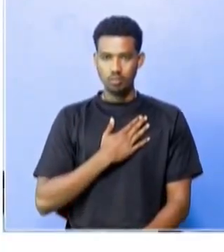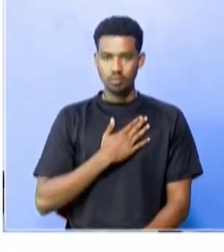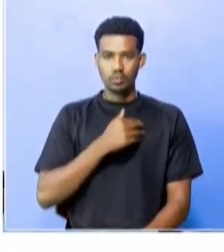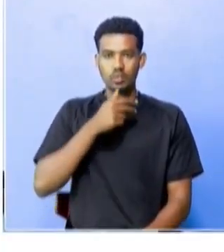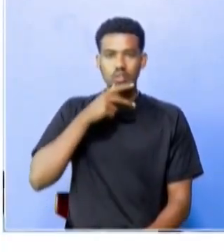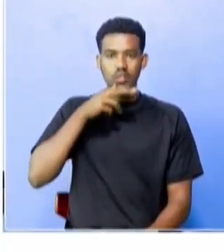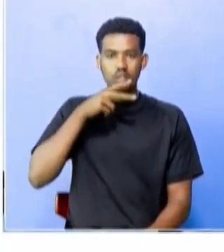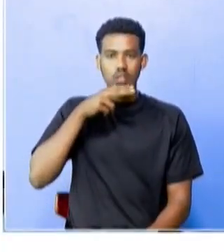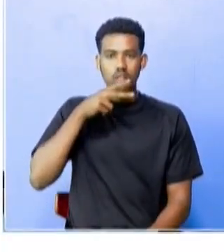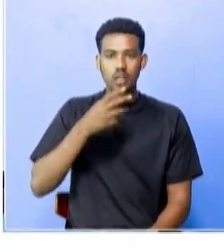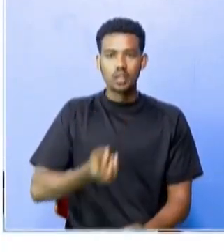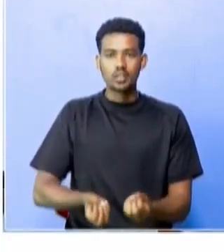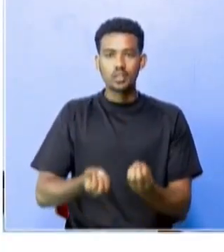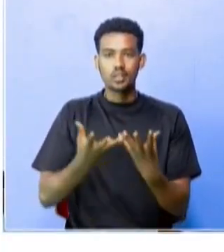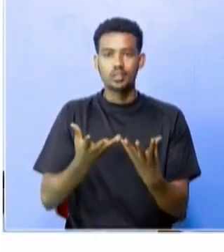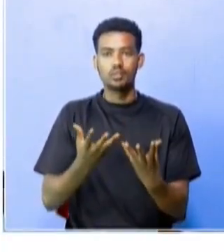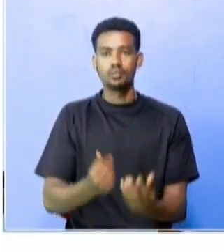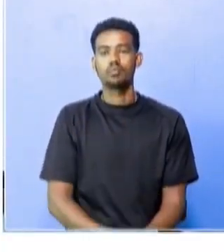sisters